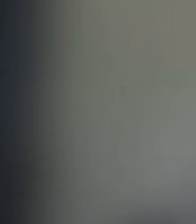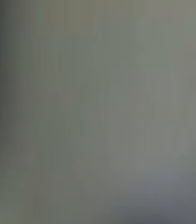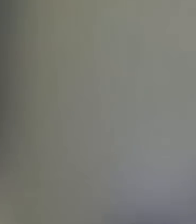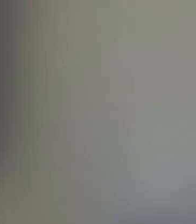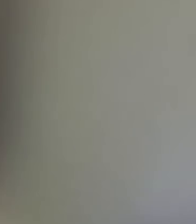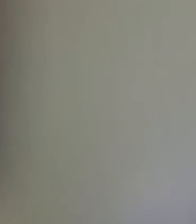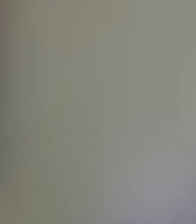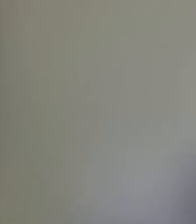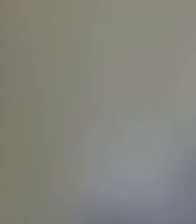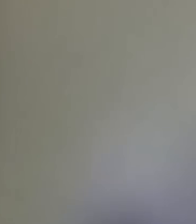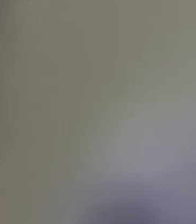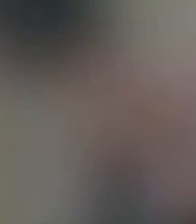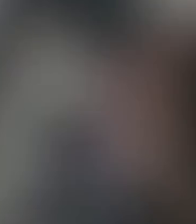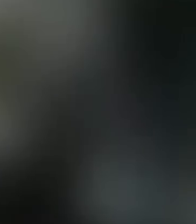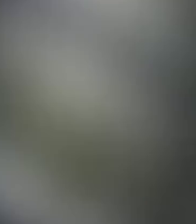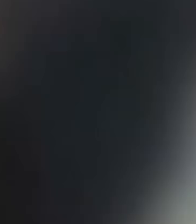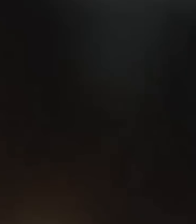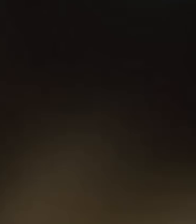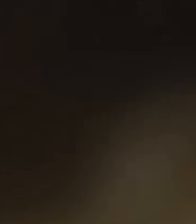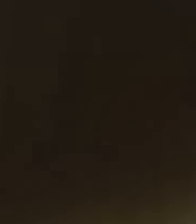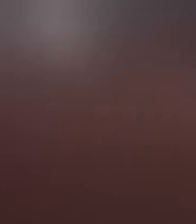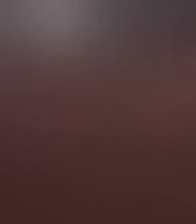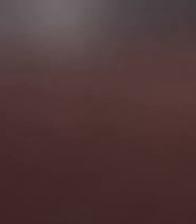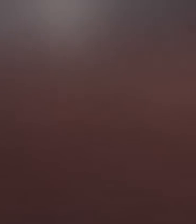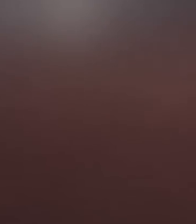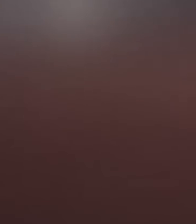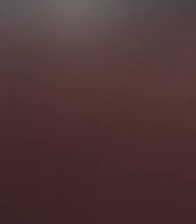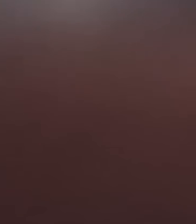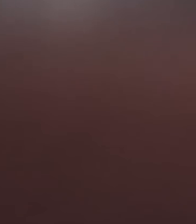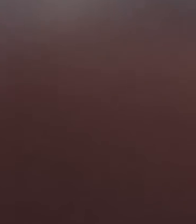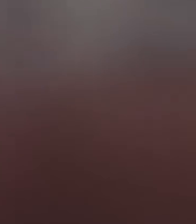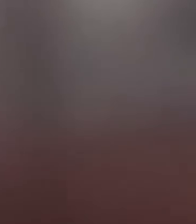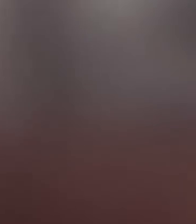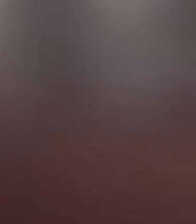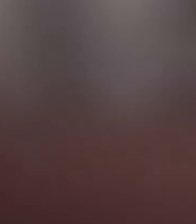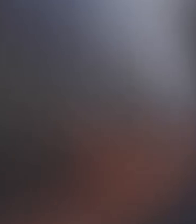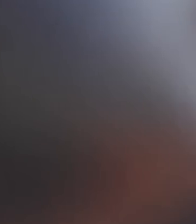Oh, yeah. Excuse me. and even some you.